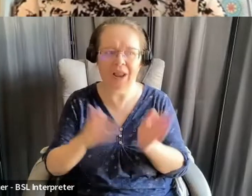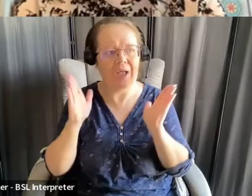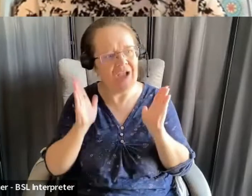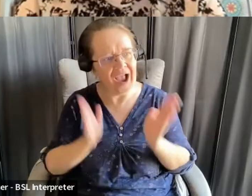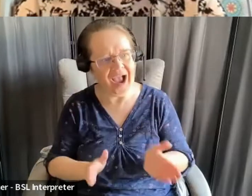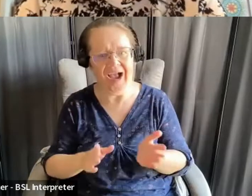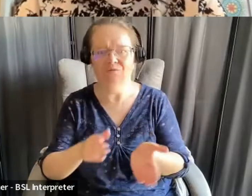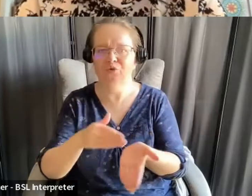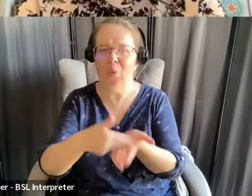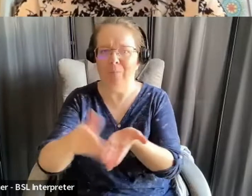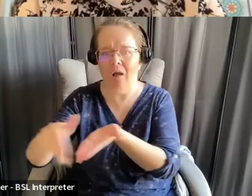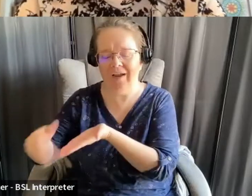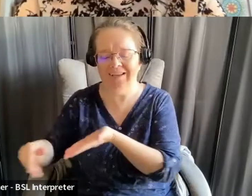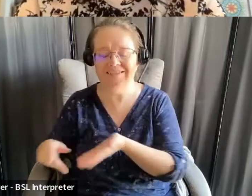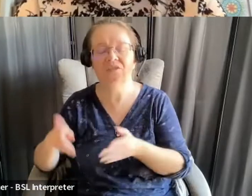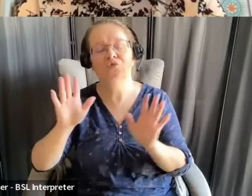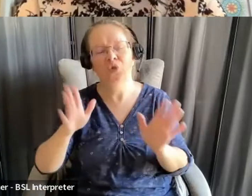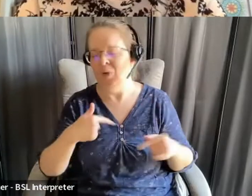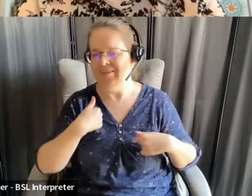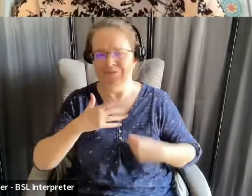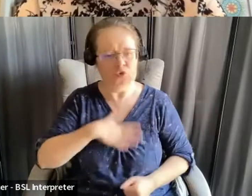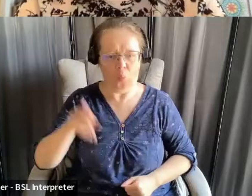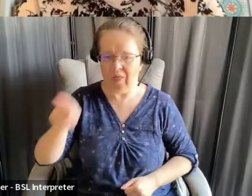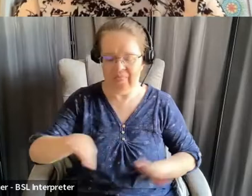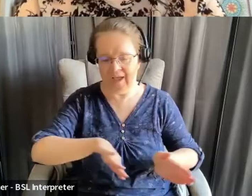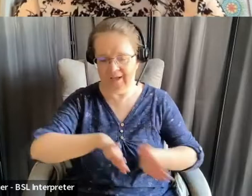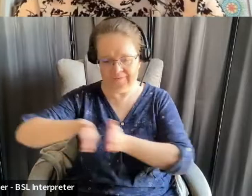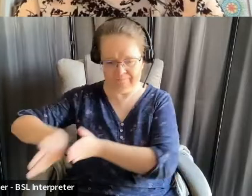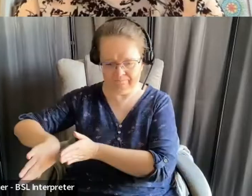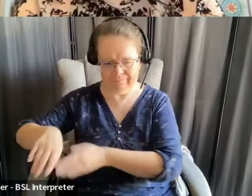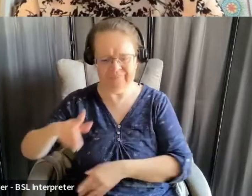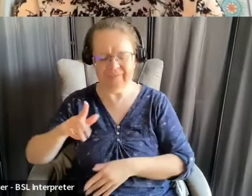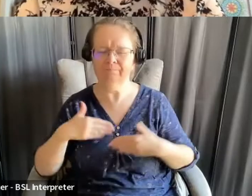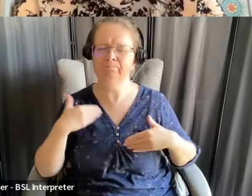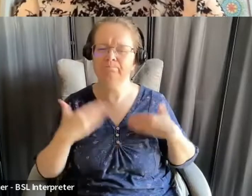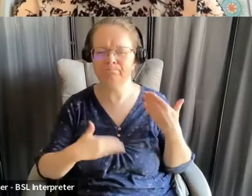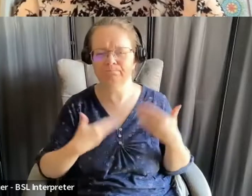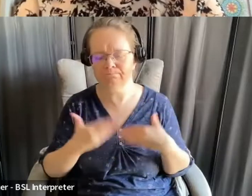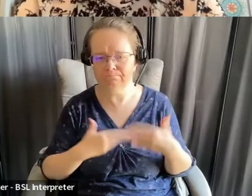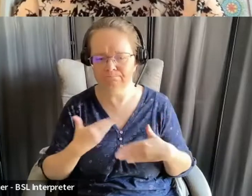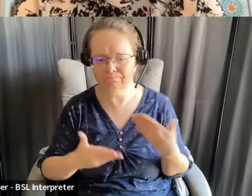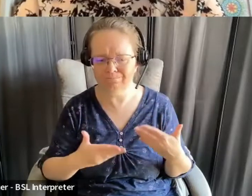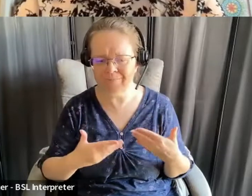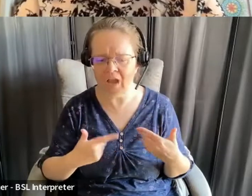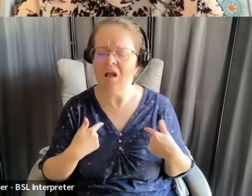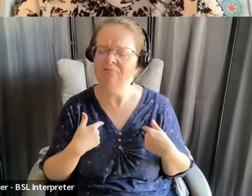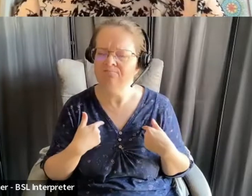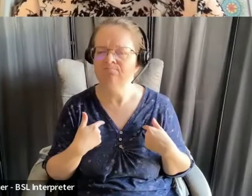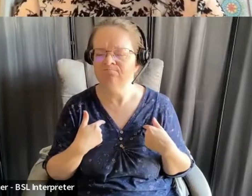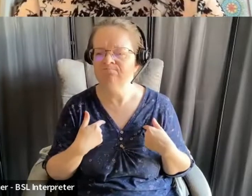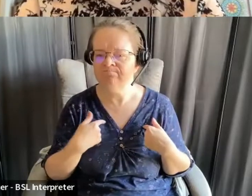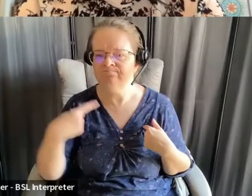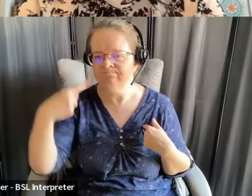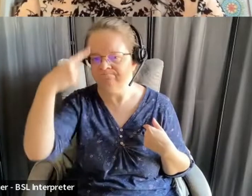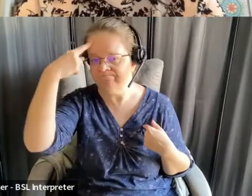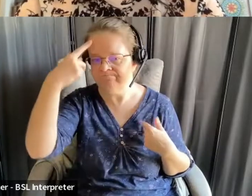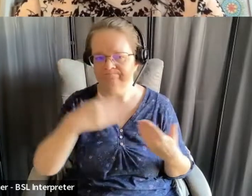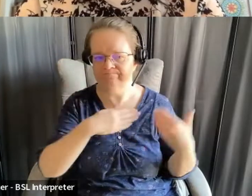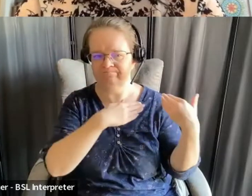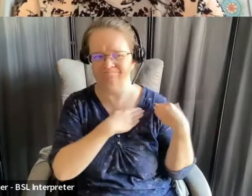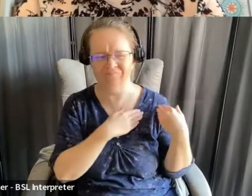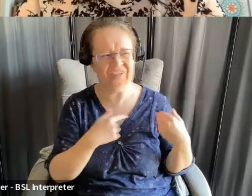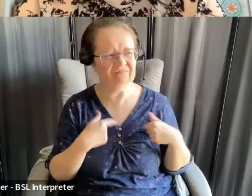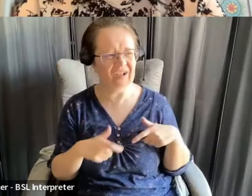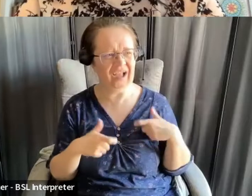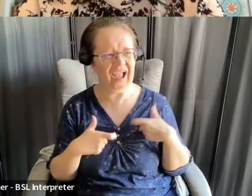So thereafter, after a long period of time, I took it upon myself, because I thought, do I want to carry on in